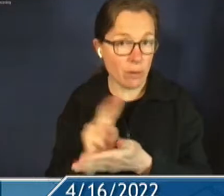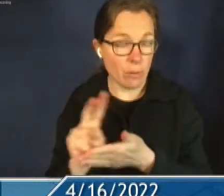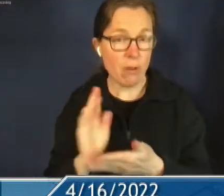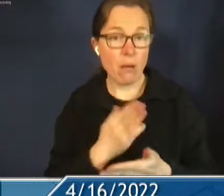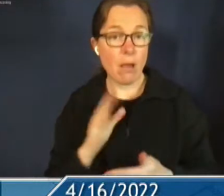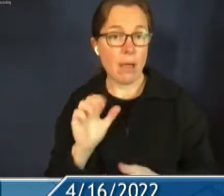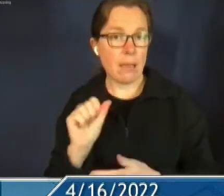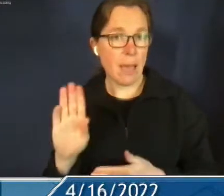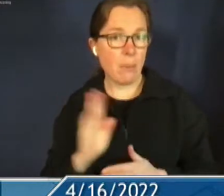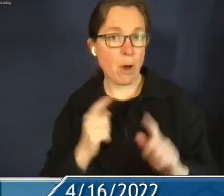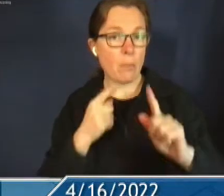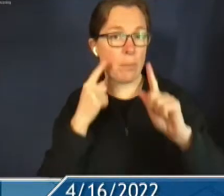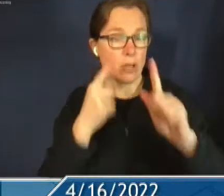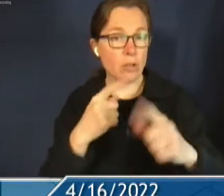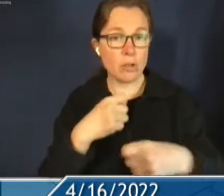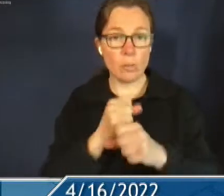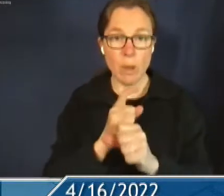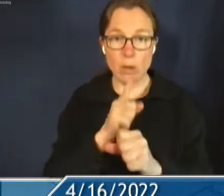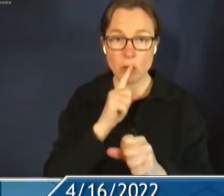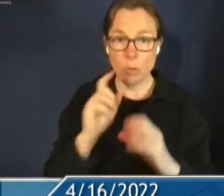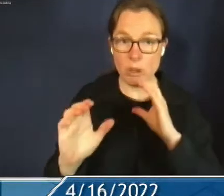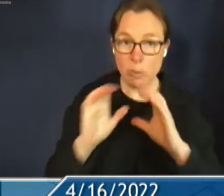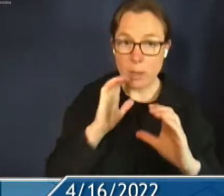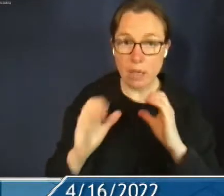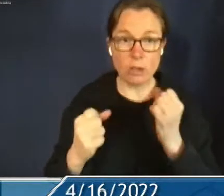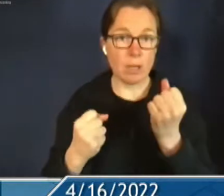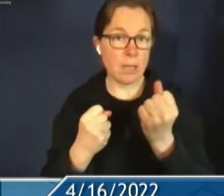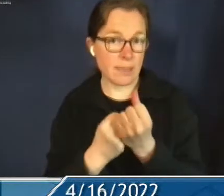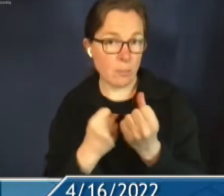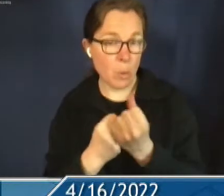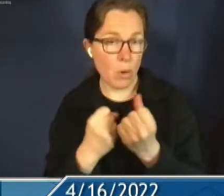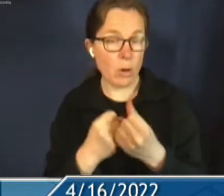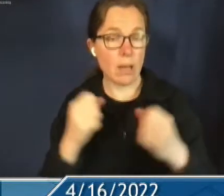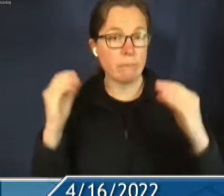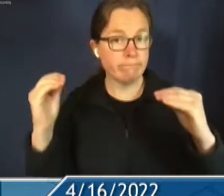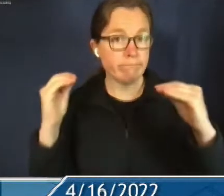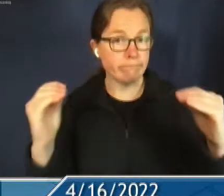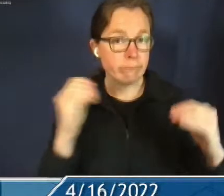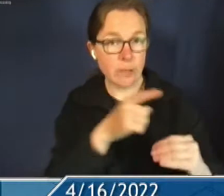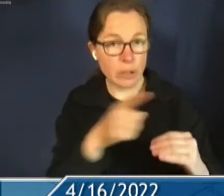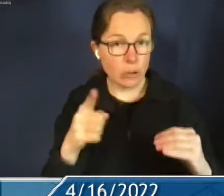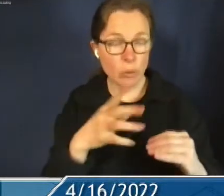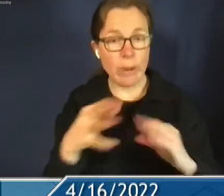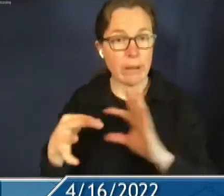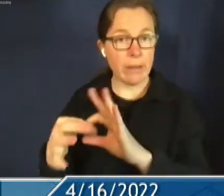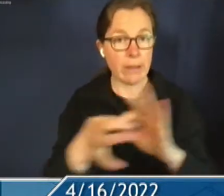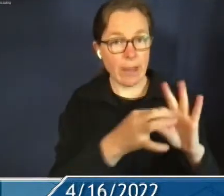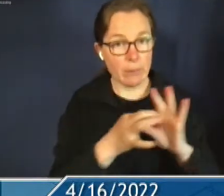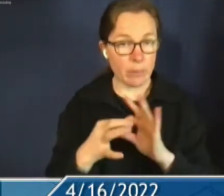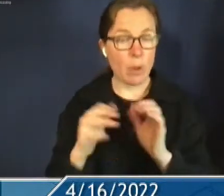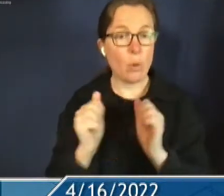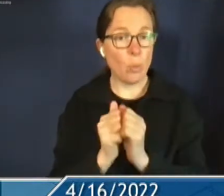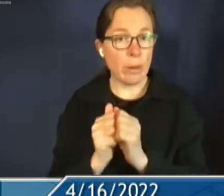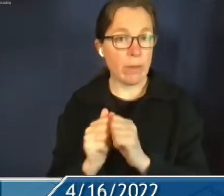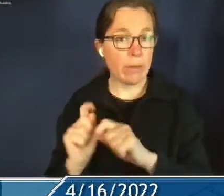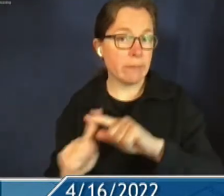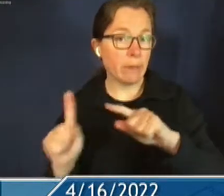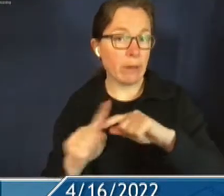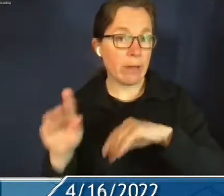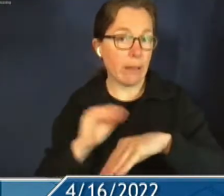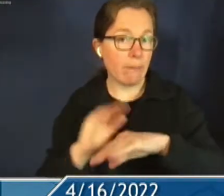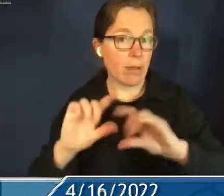strengthen understanding through communication support and, where applicable, collaboration among duly recognized police advisory groups in the